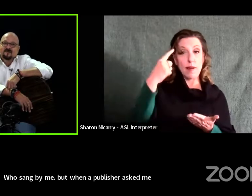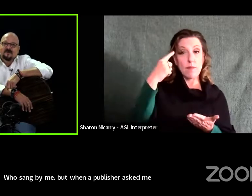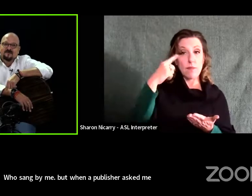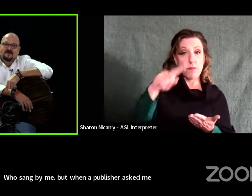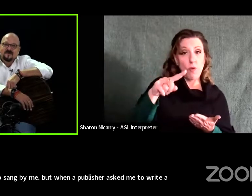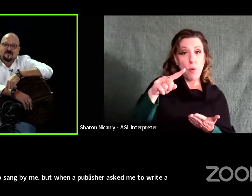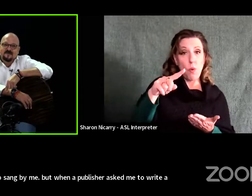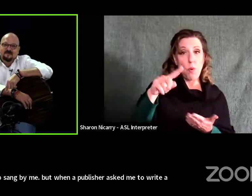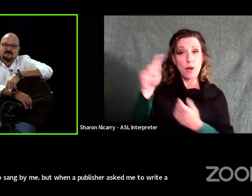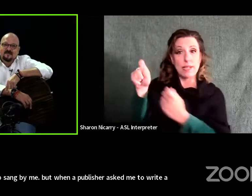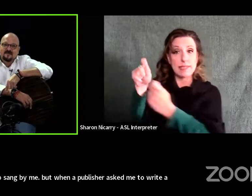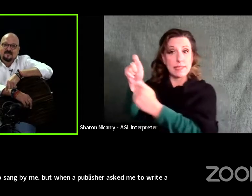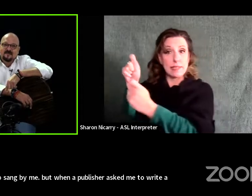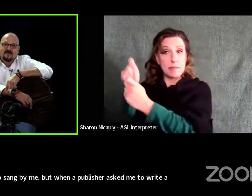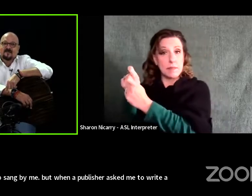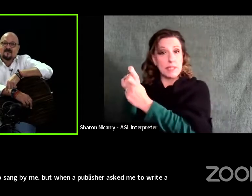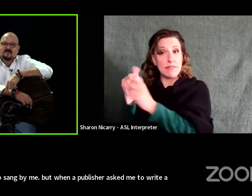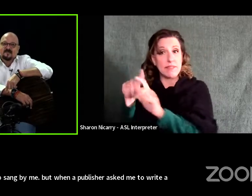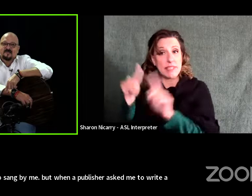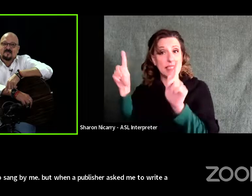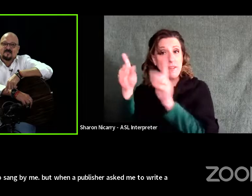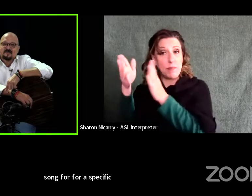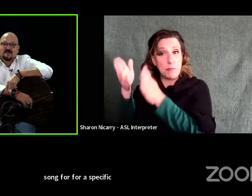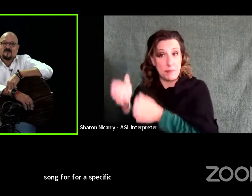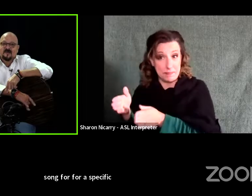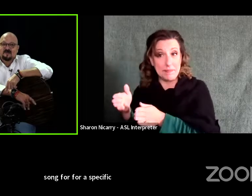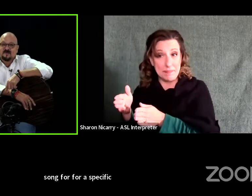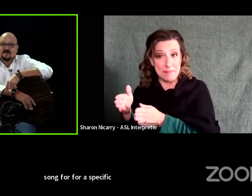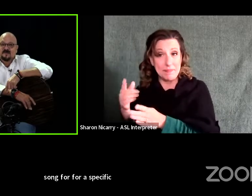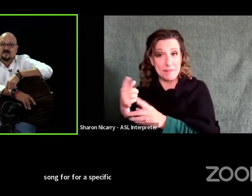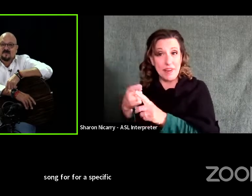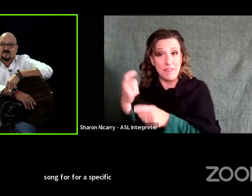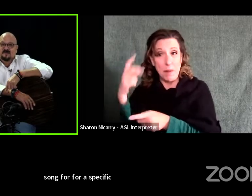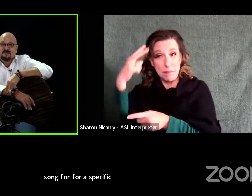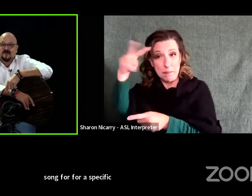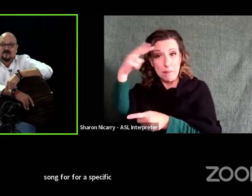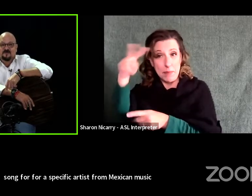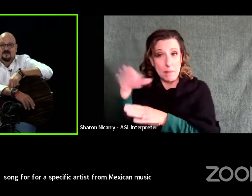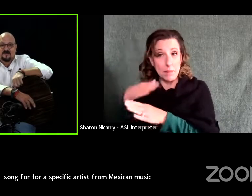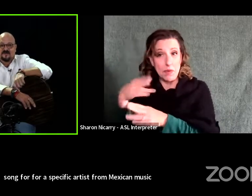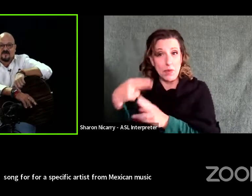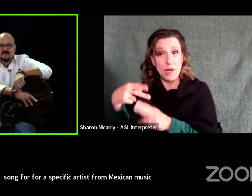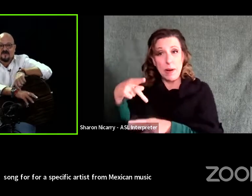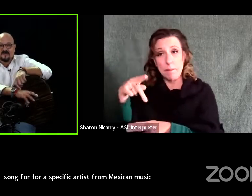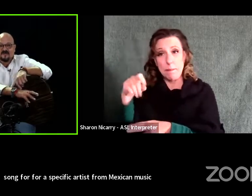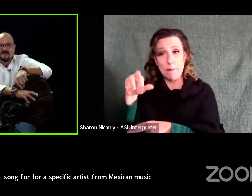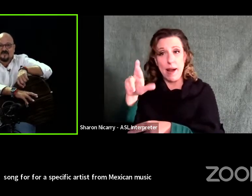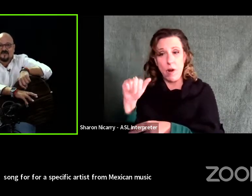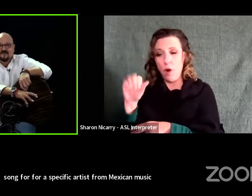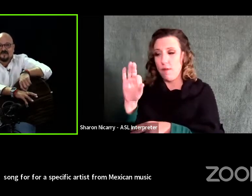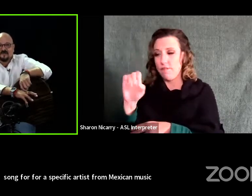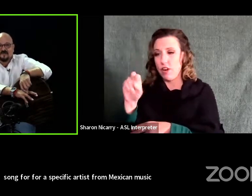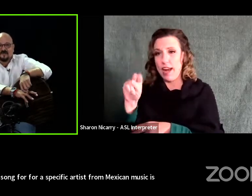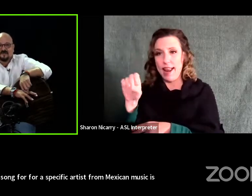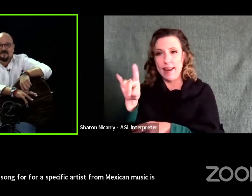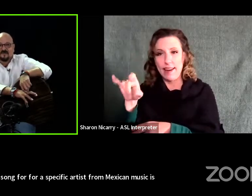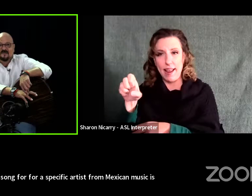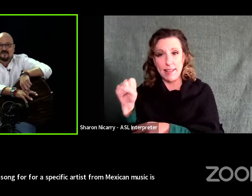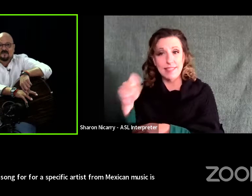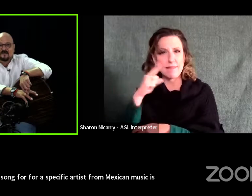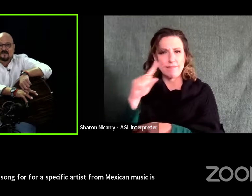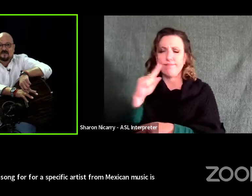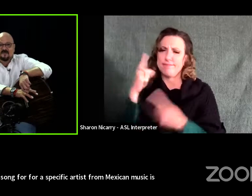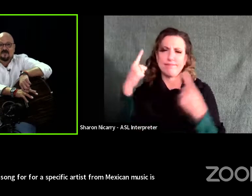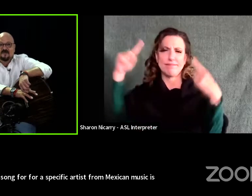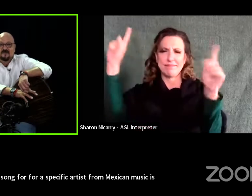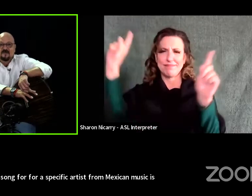for a specific artist from Mexican music, he's called Pedro Fernandez. He's a very well-known